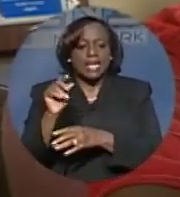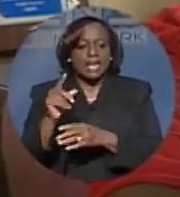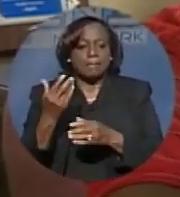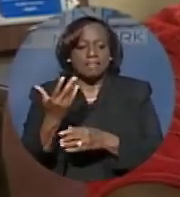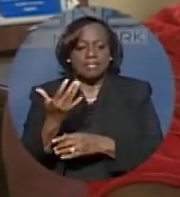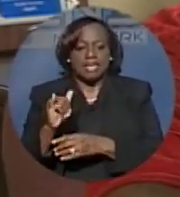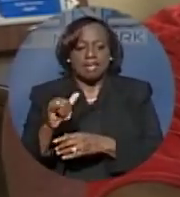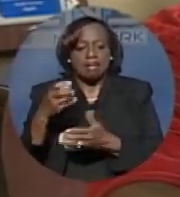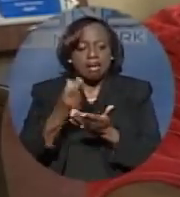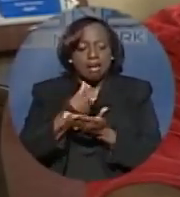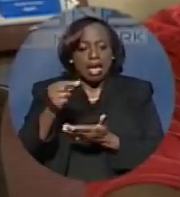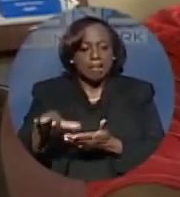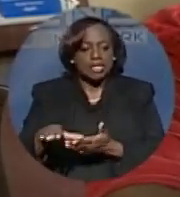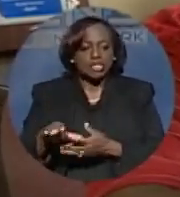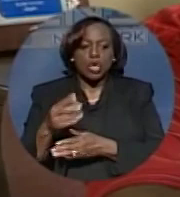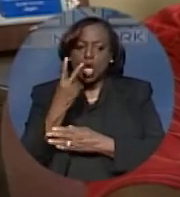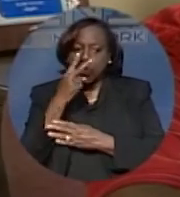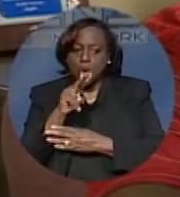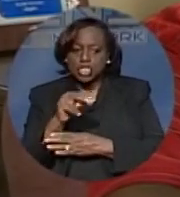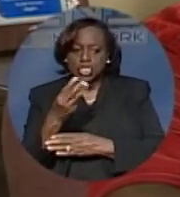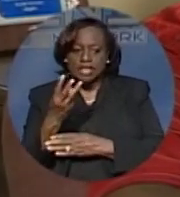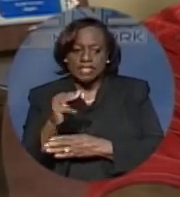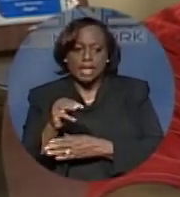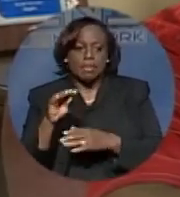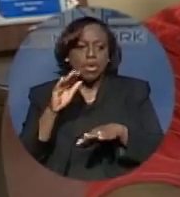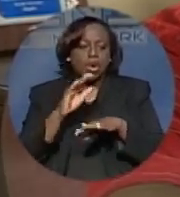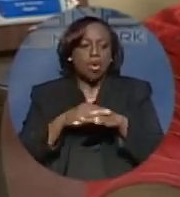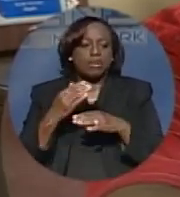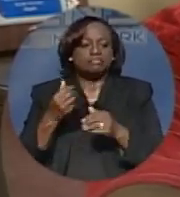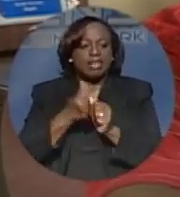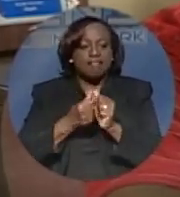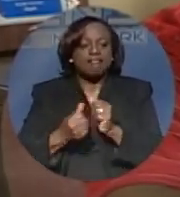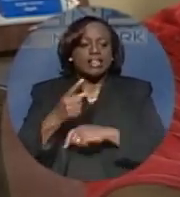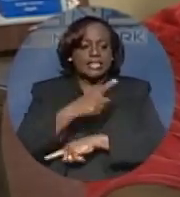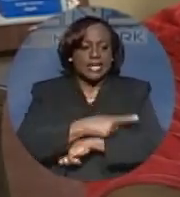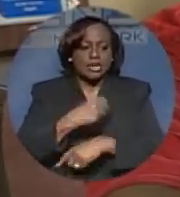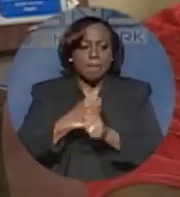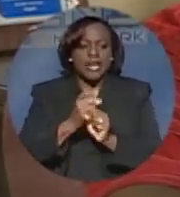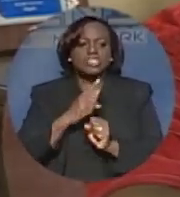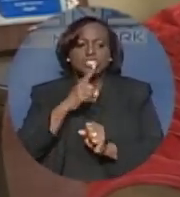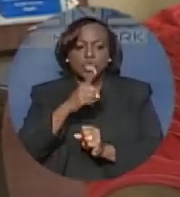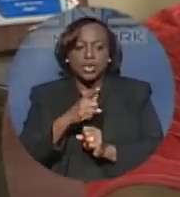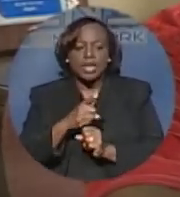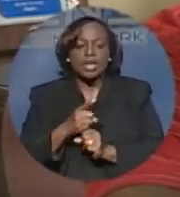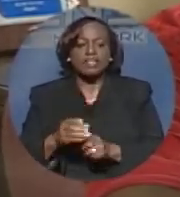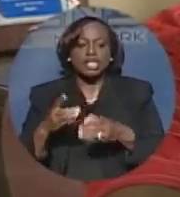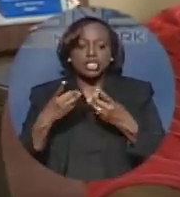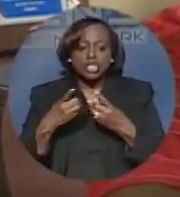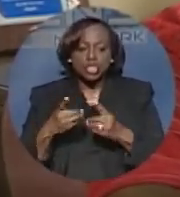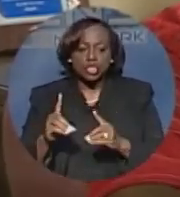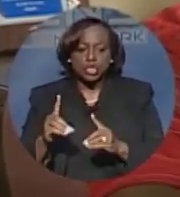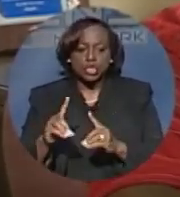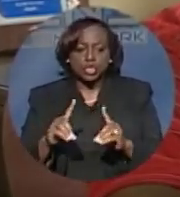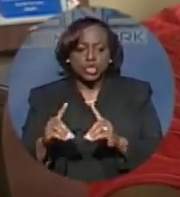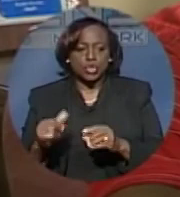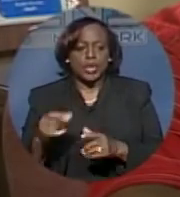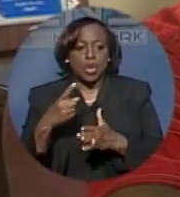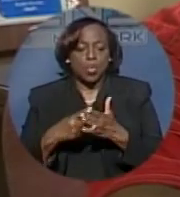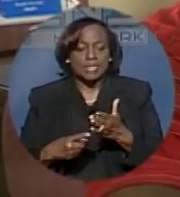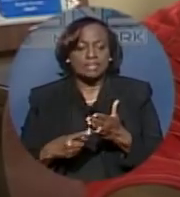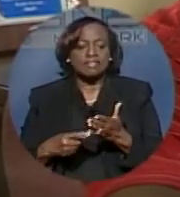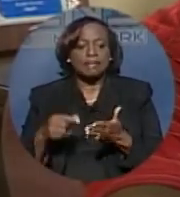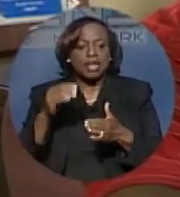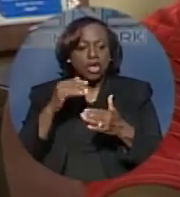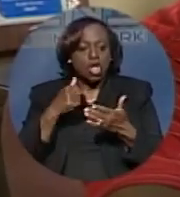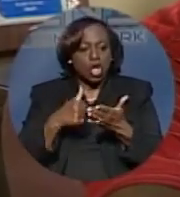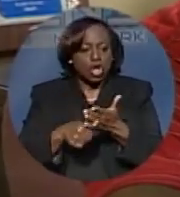okay. We monitor them on a daily basis to ensure that they are doing what they have been contracted to do. But also we have